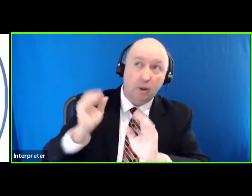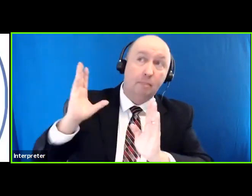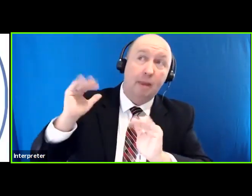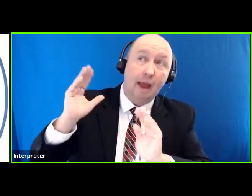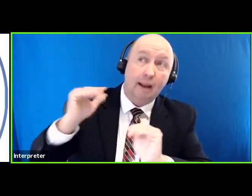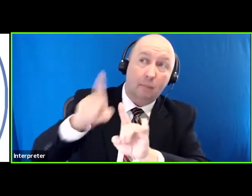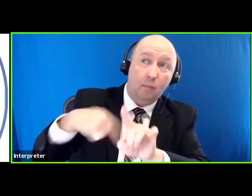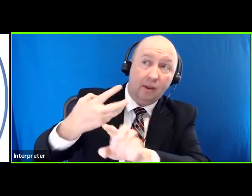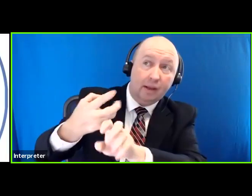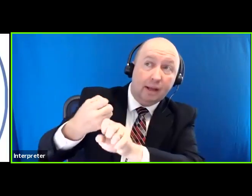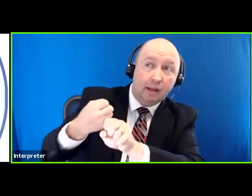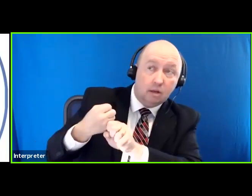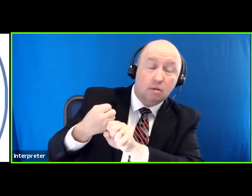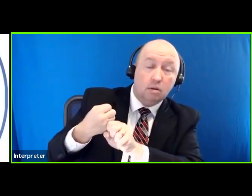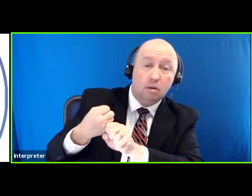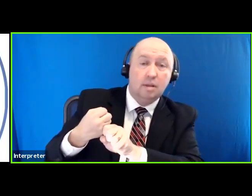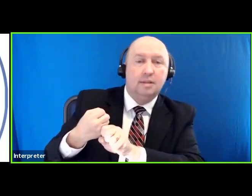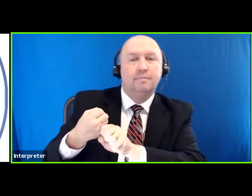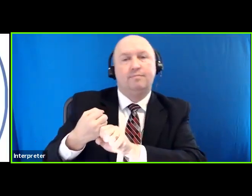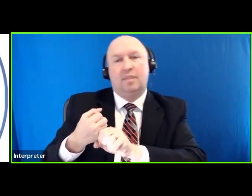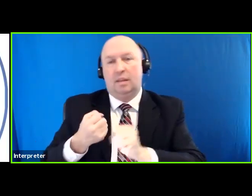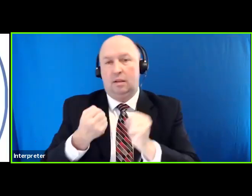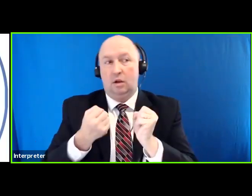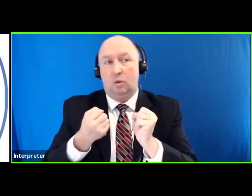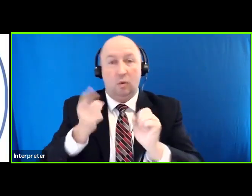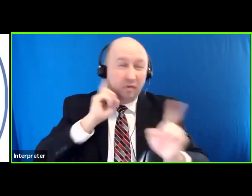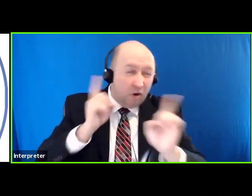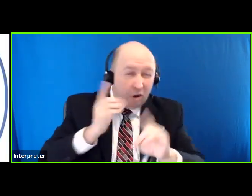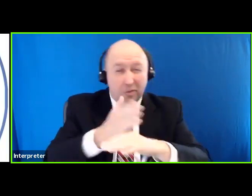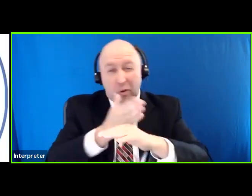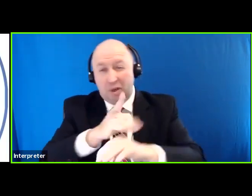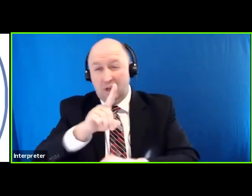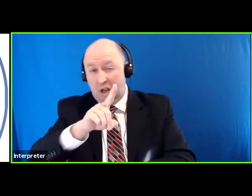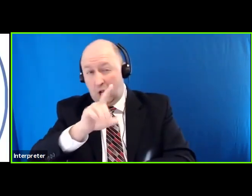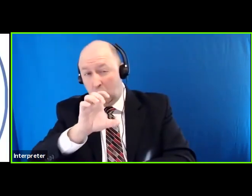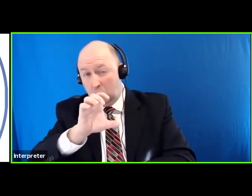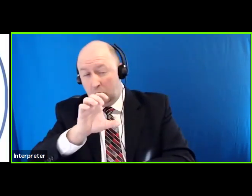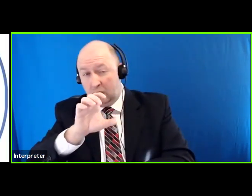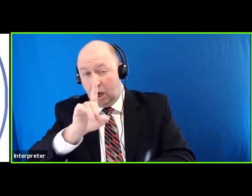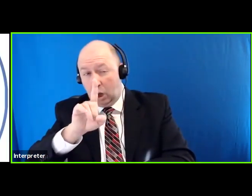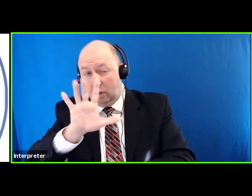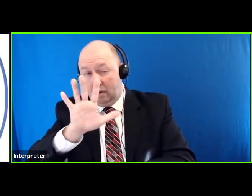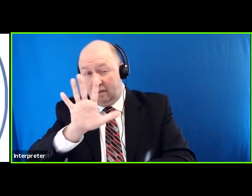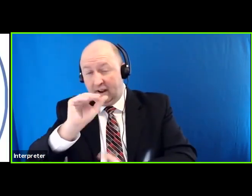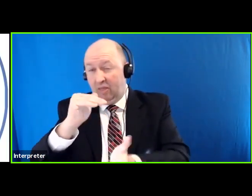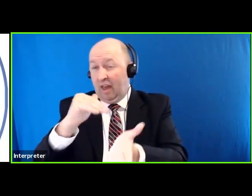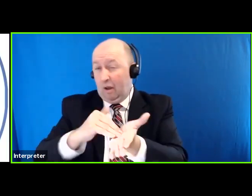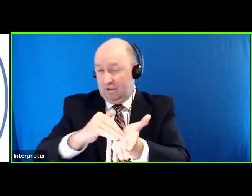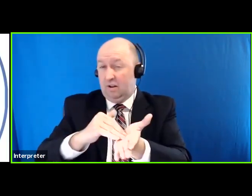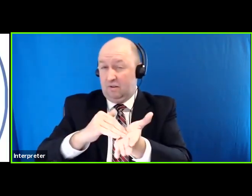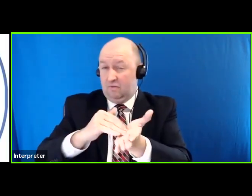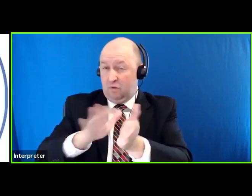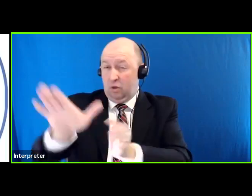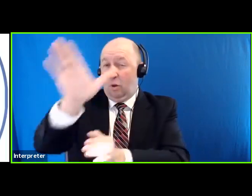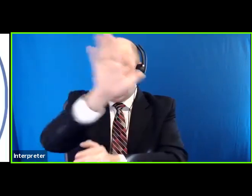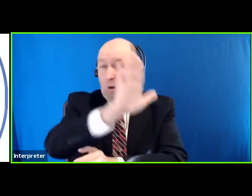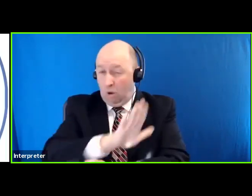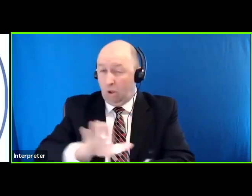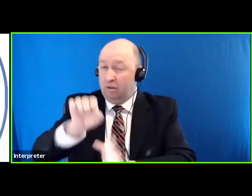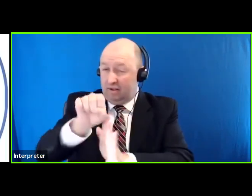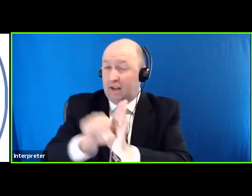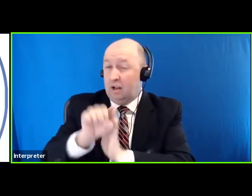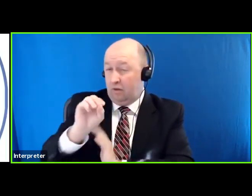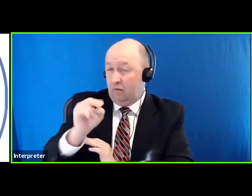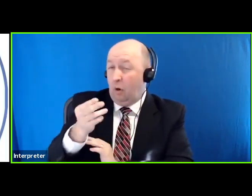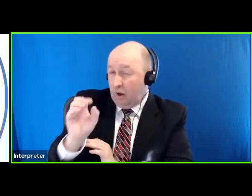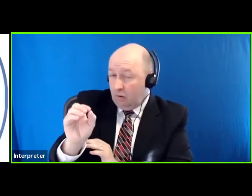deliveries. And the numbers that we've heard are between 100 and 150,000 for the entire state. I do believe, again, I want to